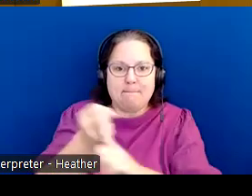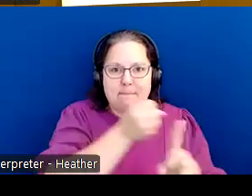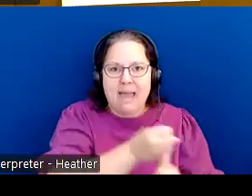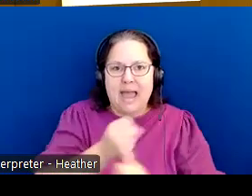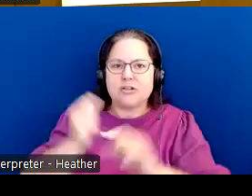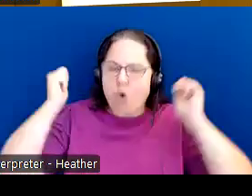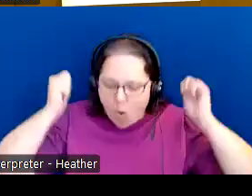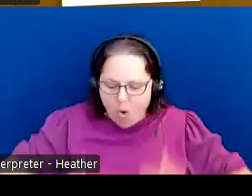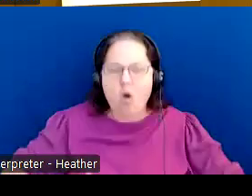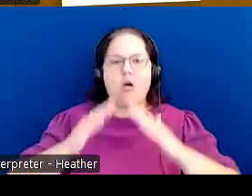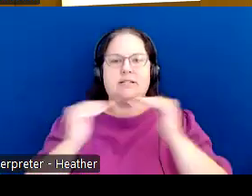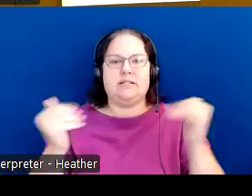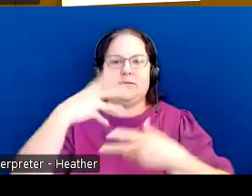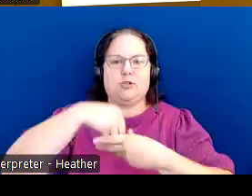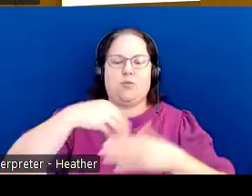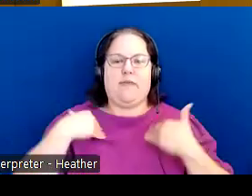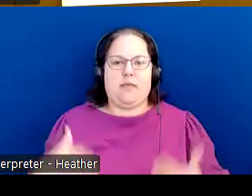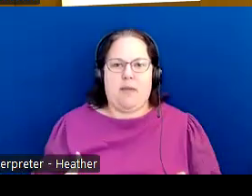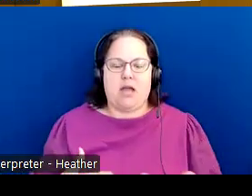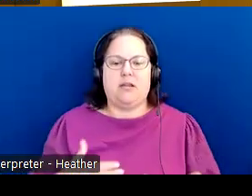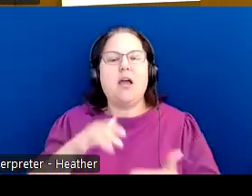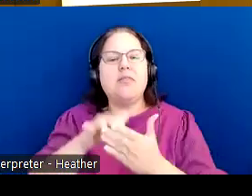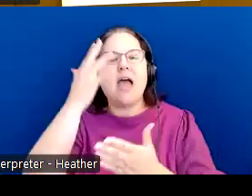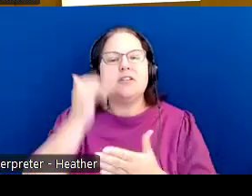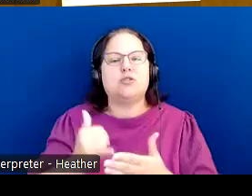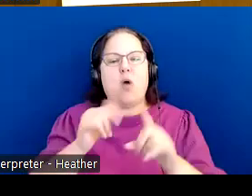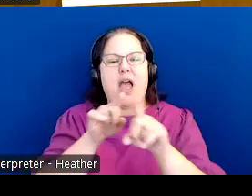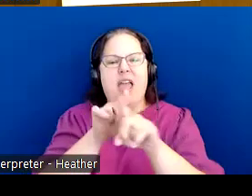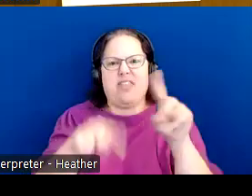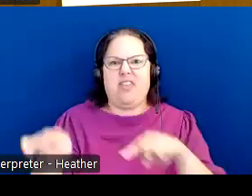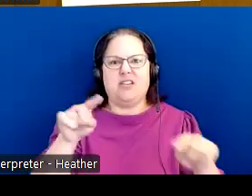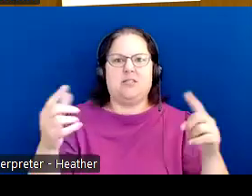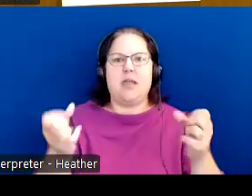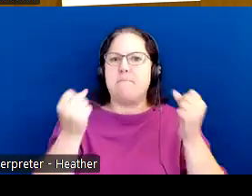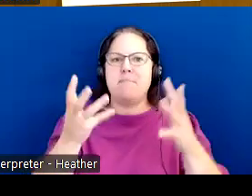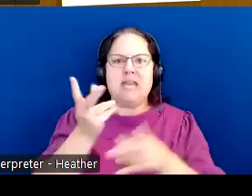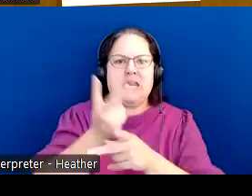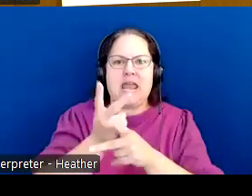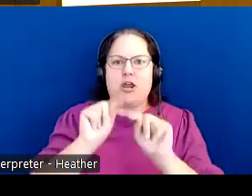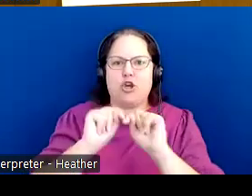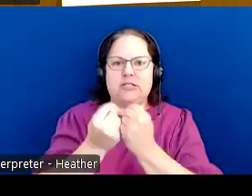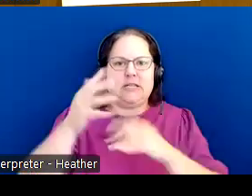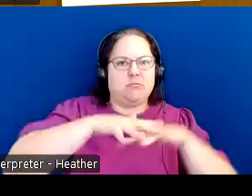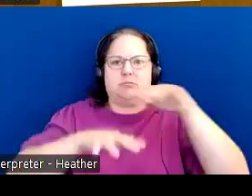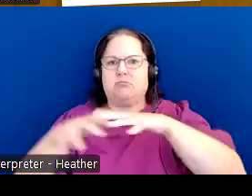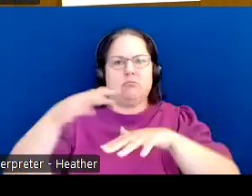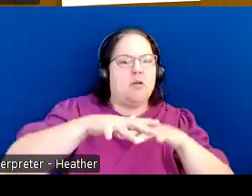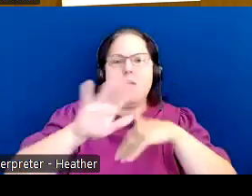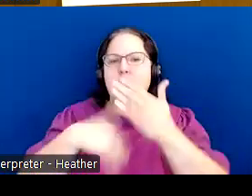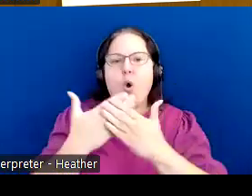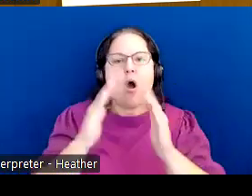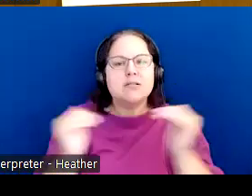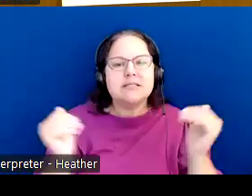of the body. And that's why this multidisciplinary care we're going to be talking to is incredibly important. But every system of the body